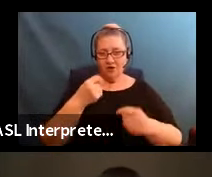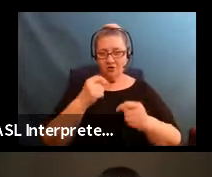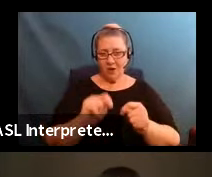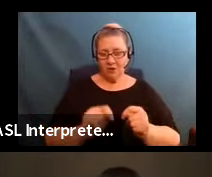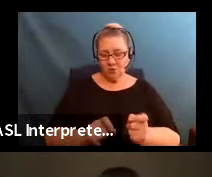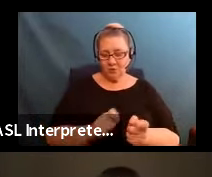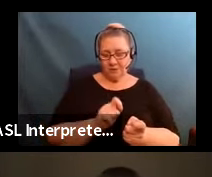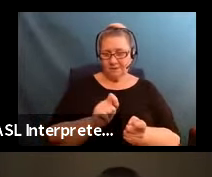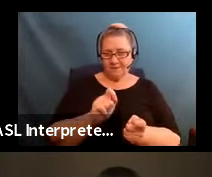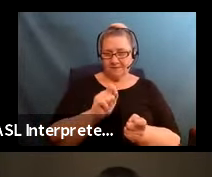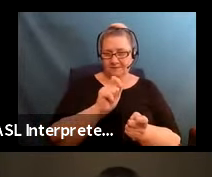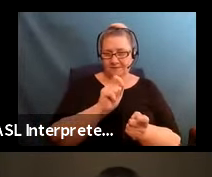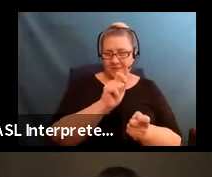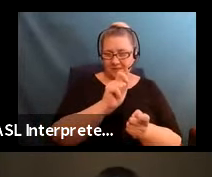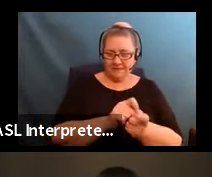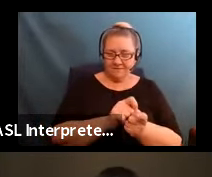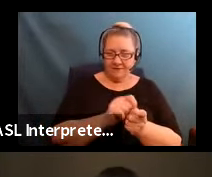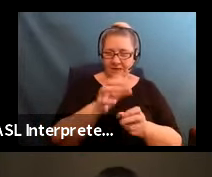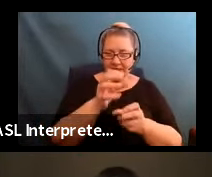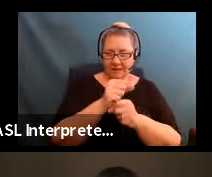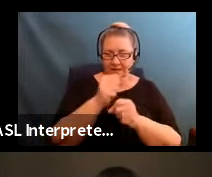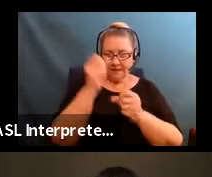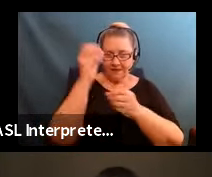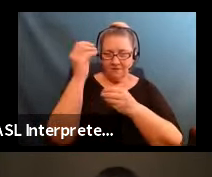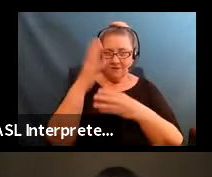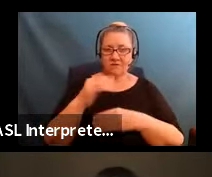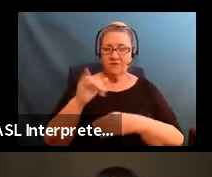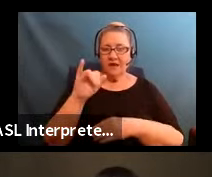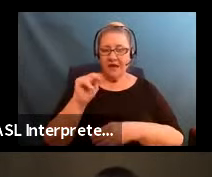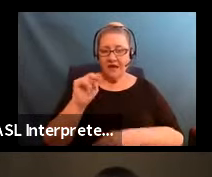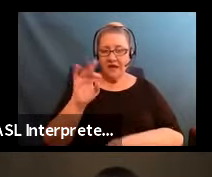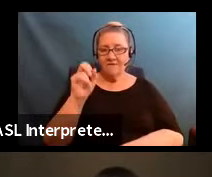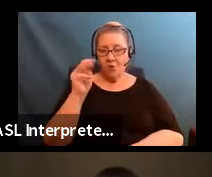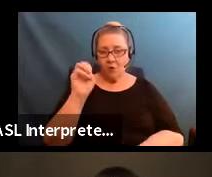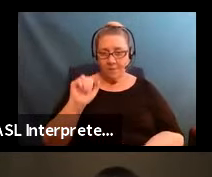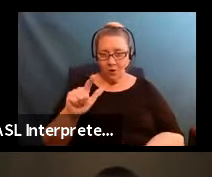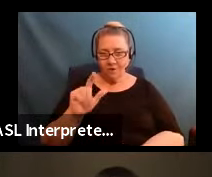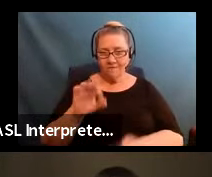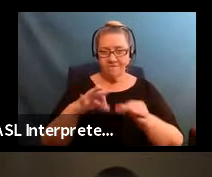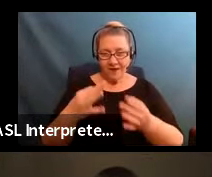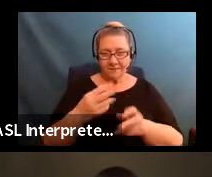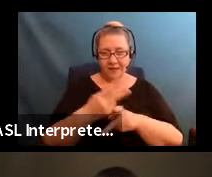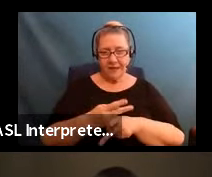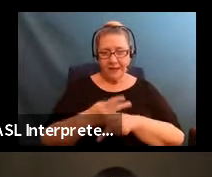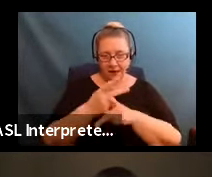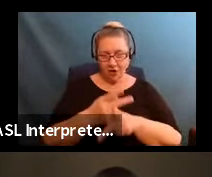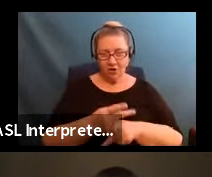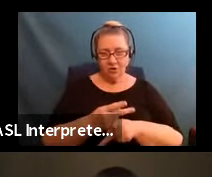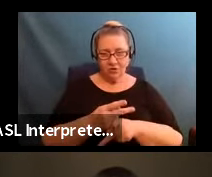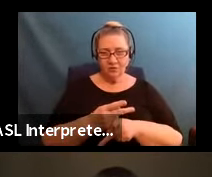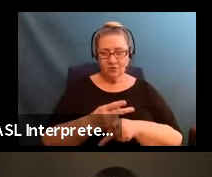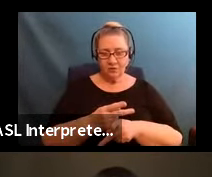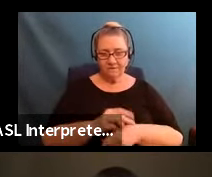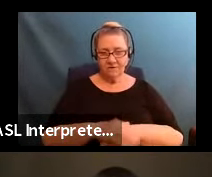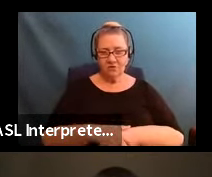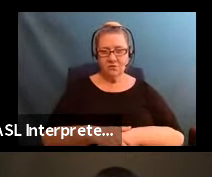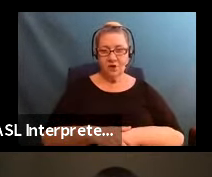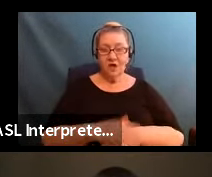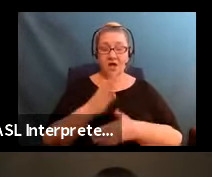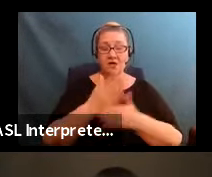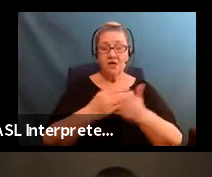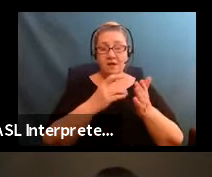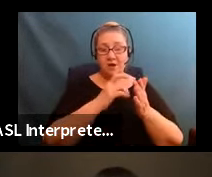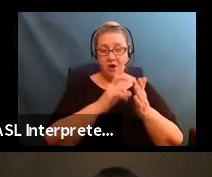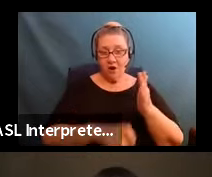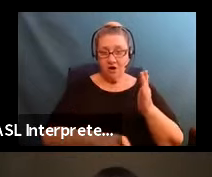current status of informal family caregivers. There are some articles out of San Diego that